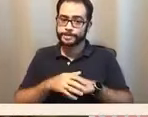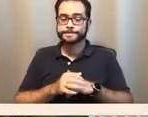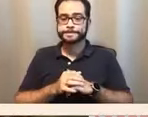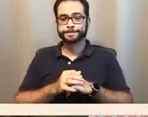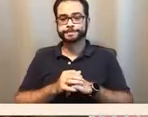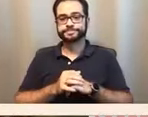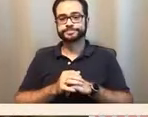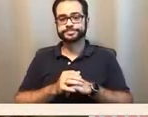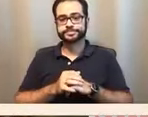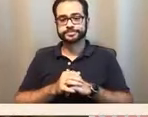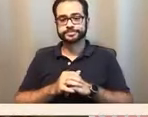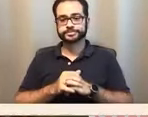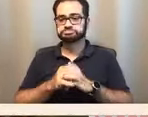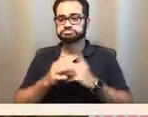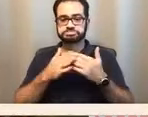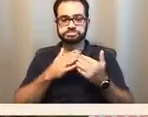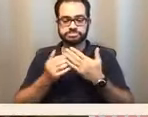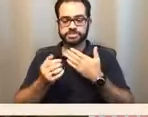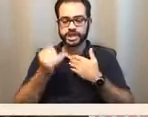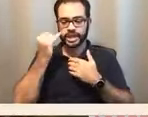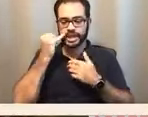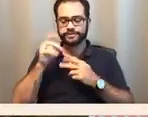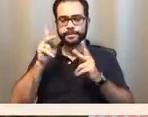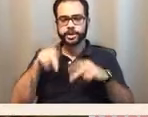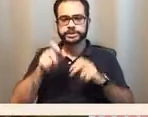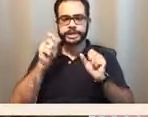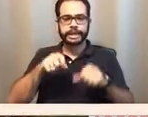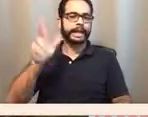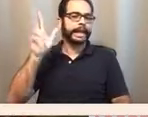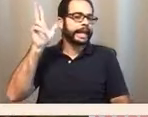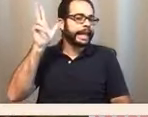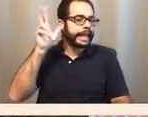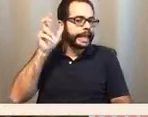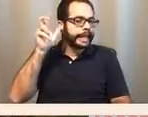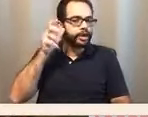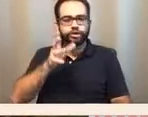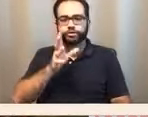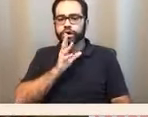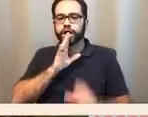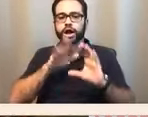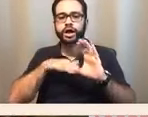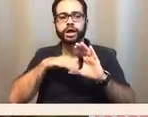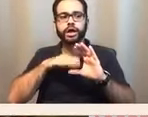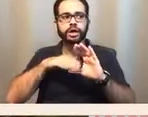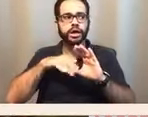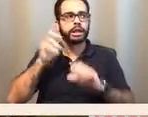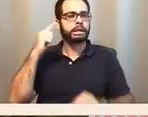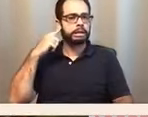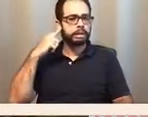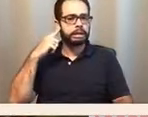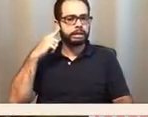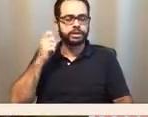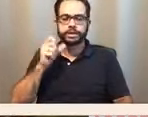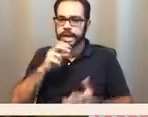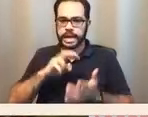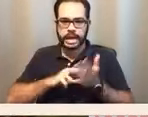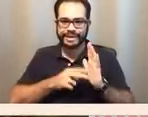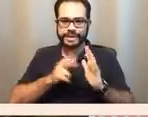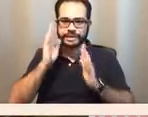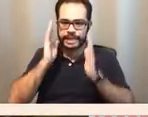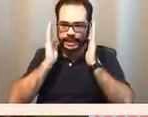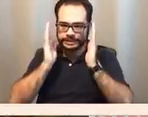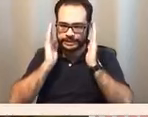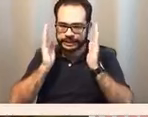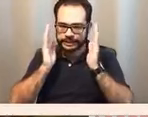a person can hear you talking doesn't mean that they are listening to